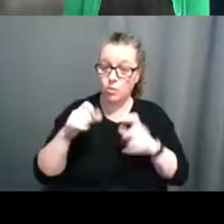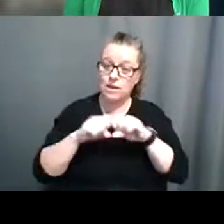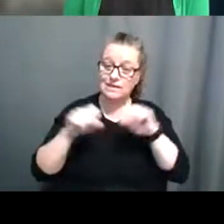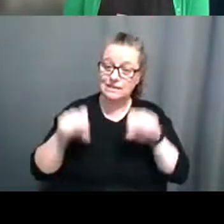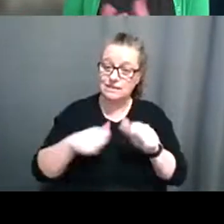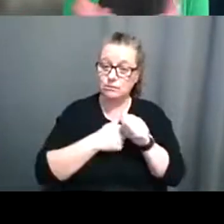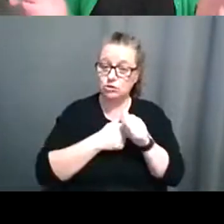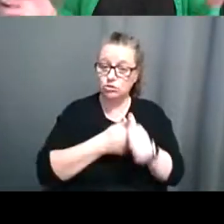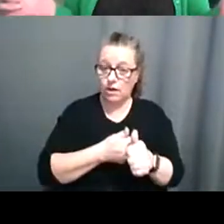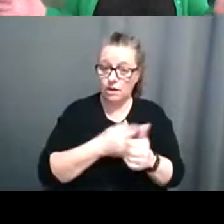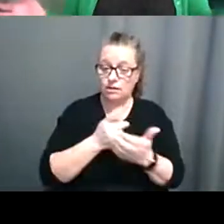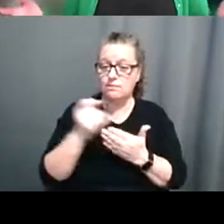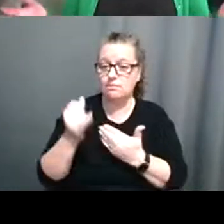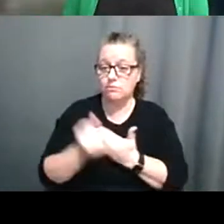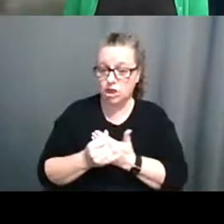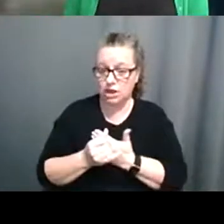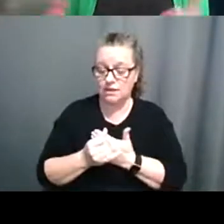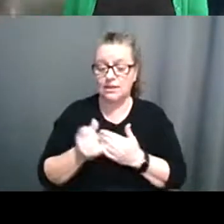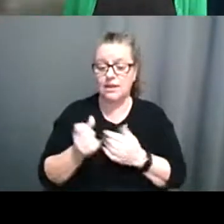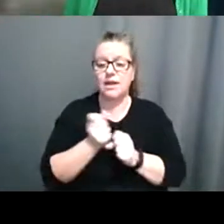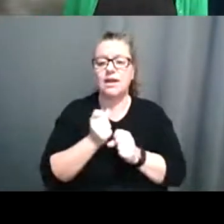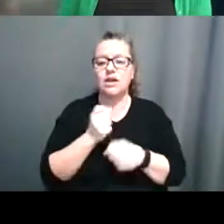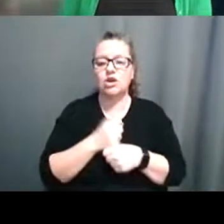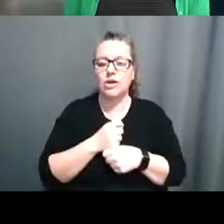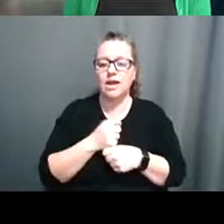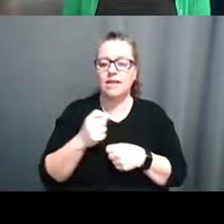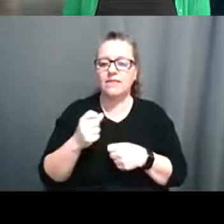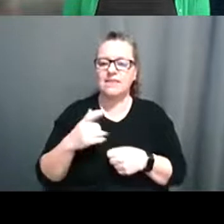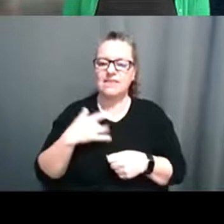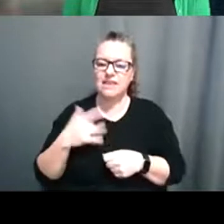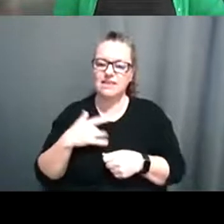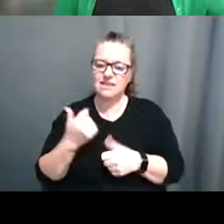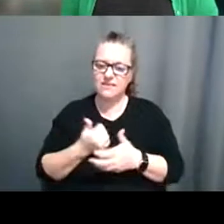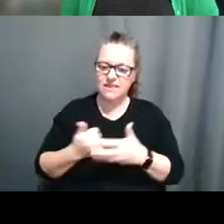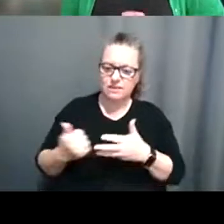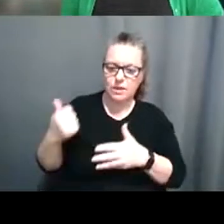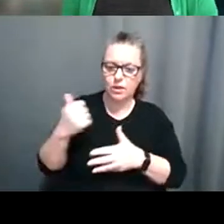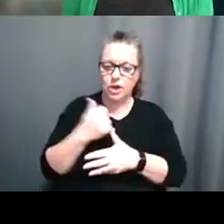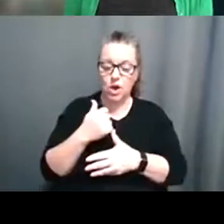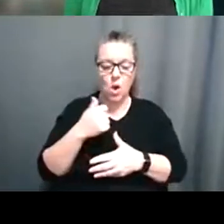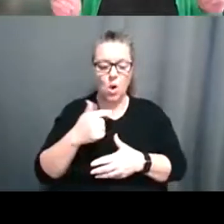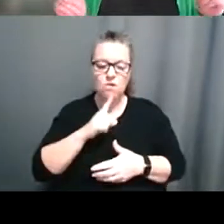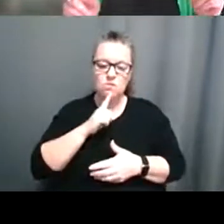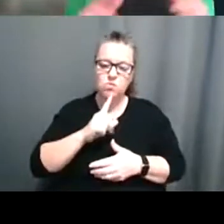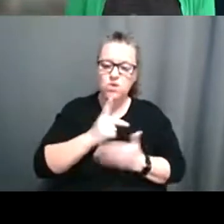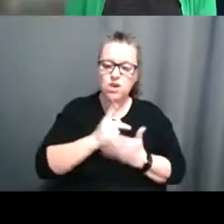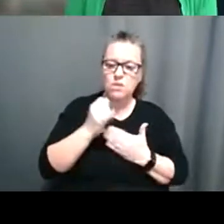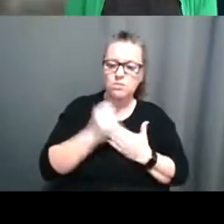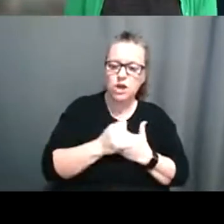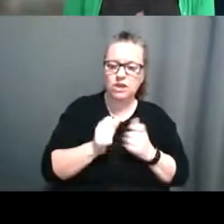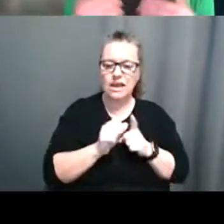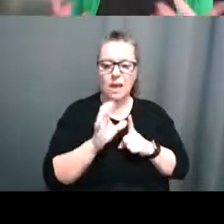projects. And it created this sense of superiority that those who were doing real projects with a capital